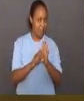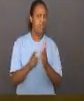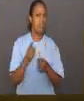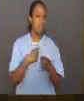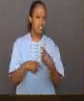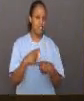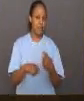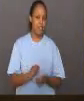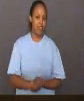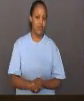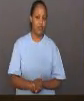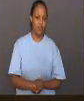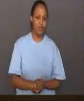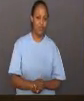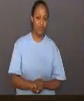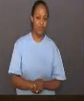examples.